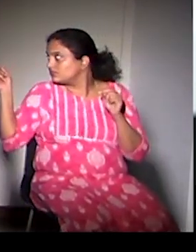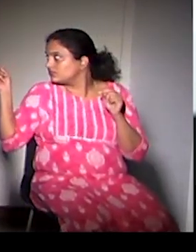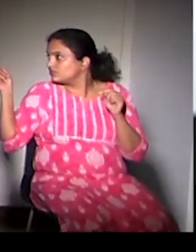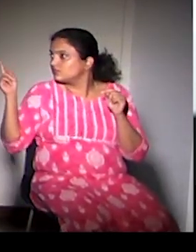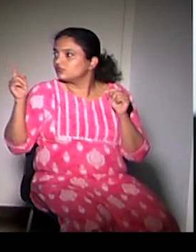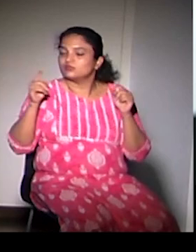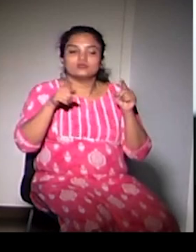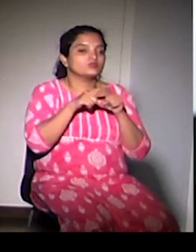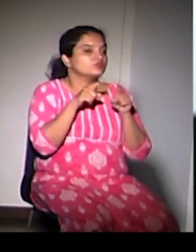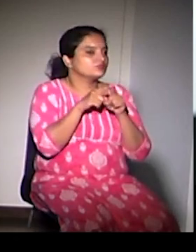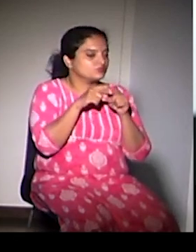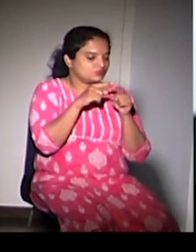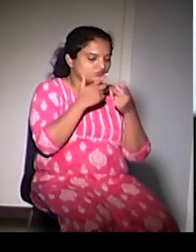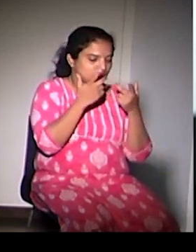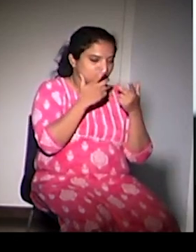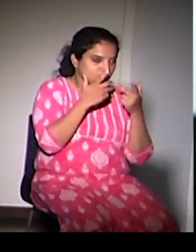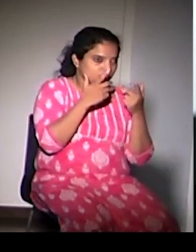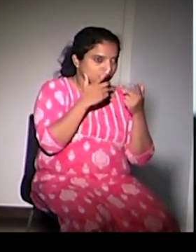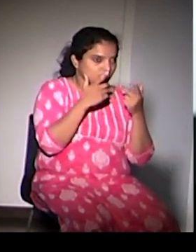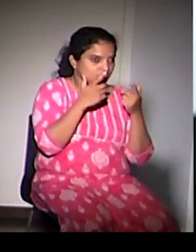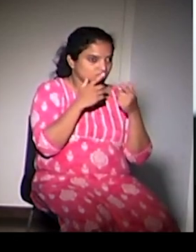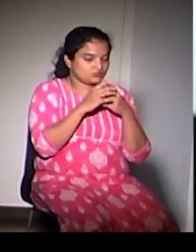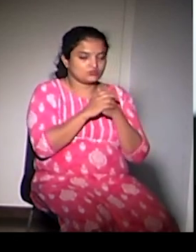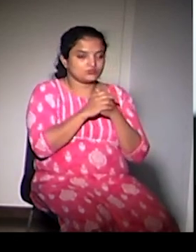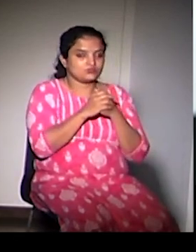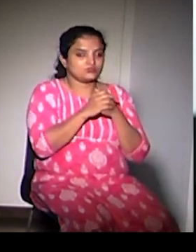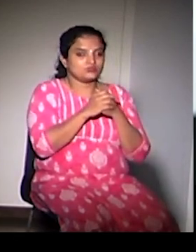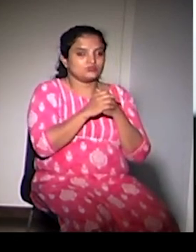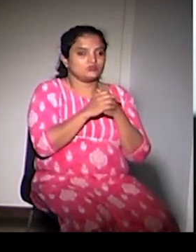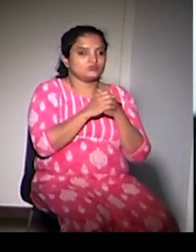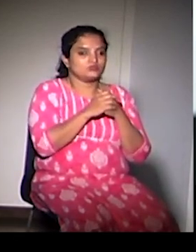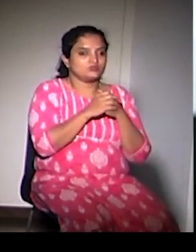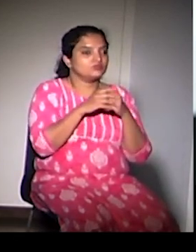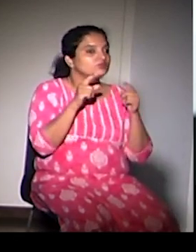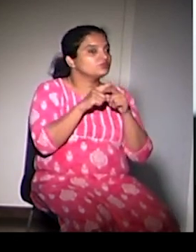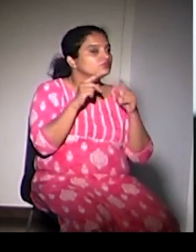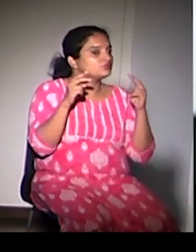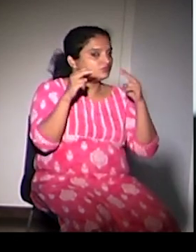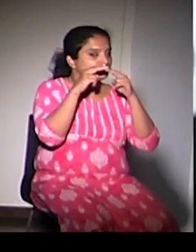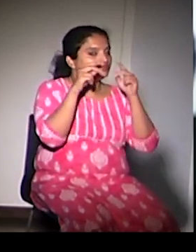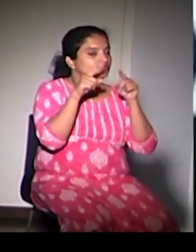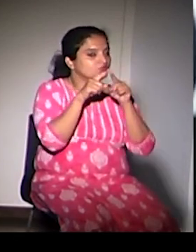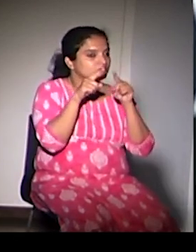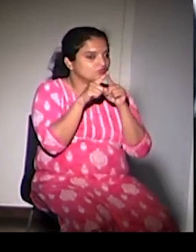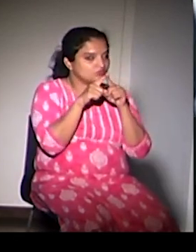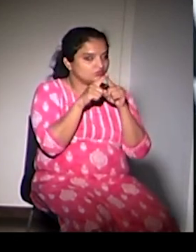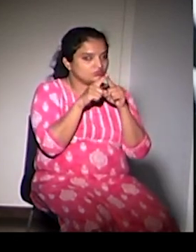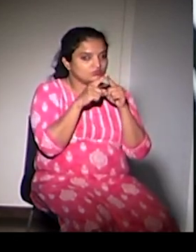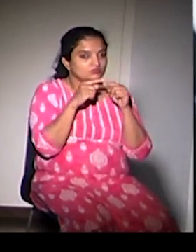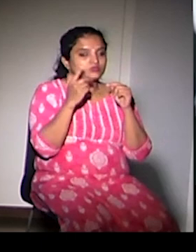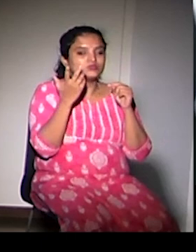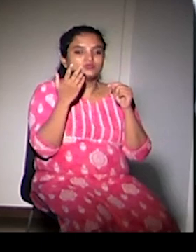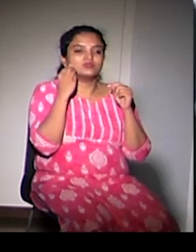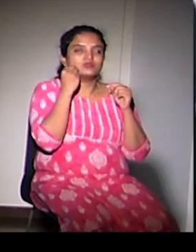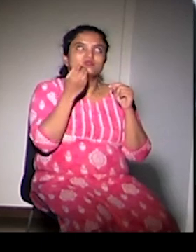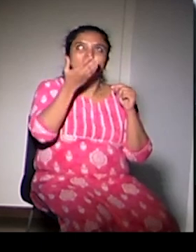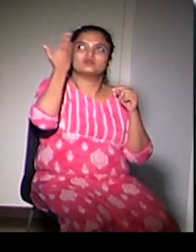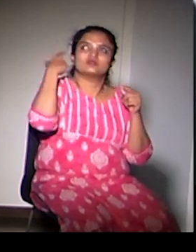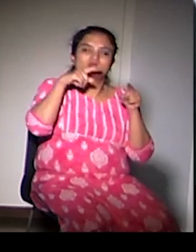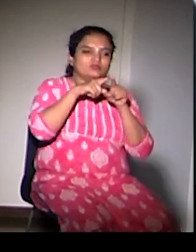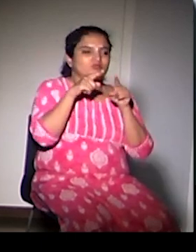Ottoman green tomb in Bursa, about 100 years earlier than